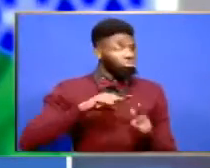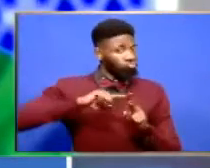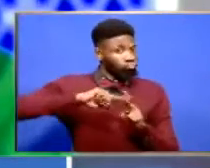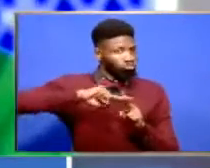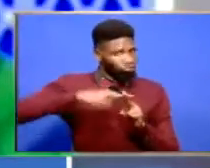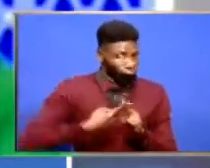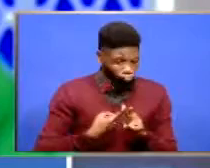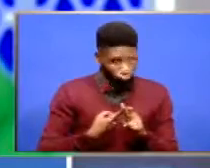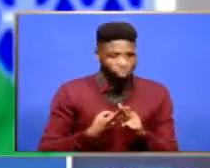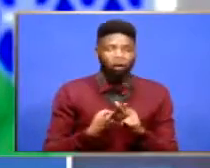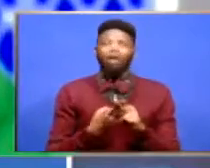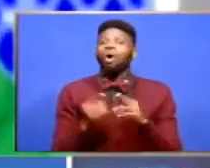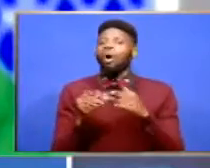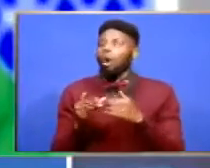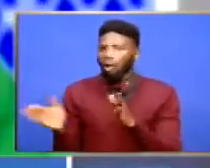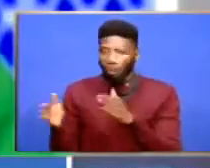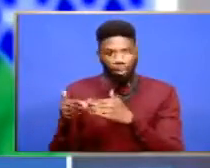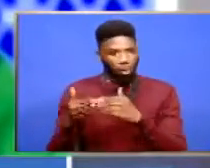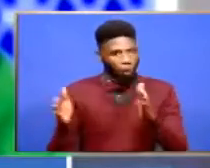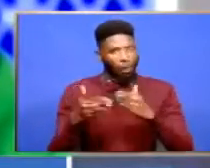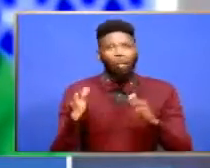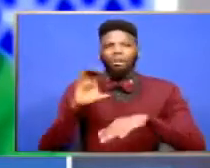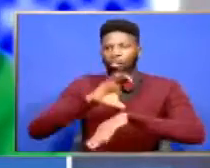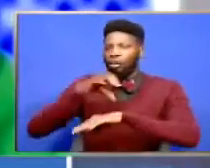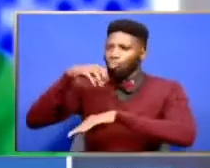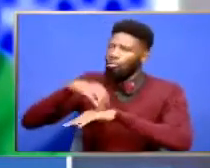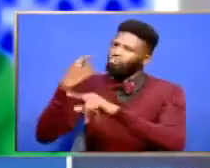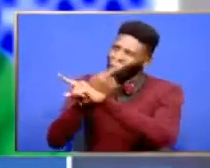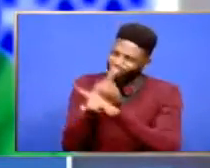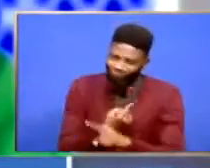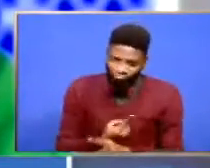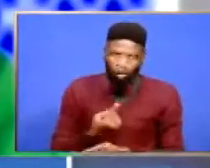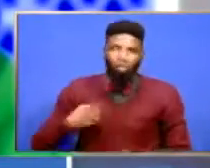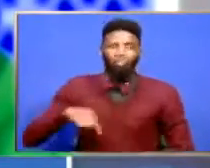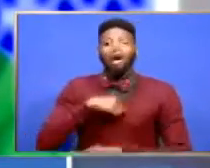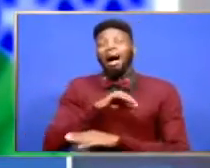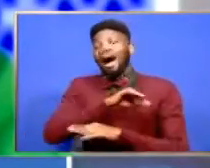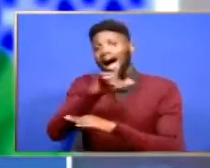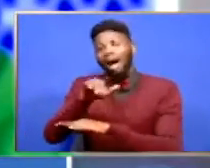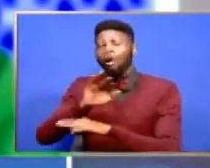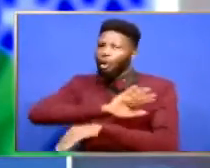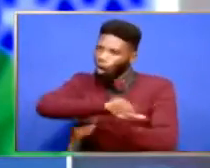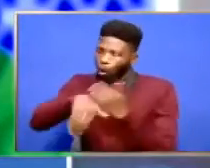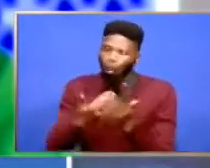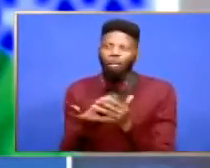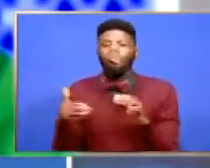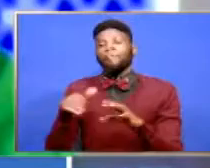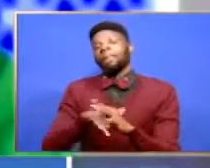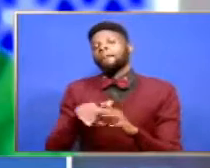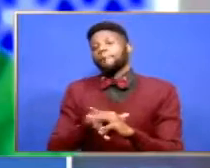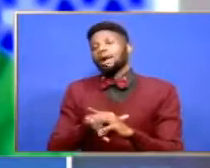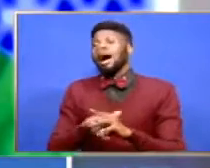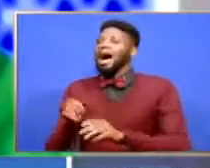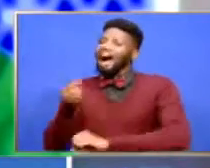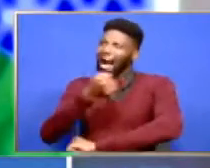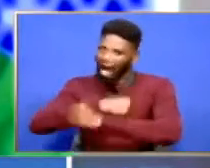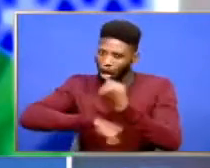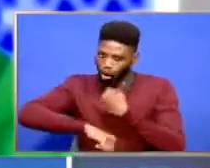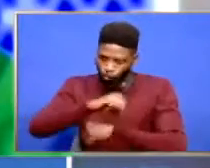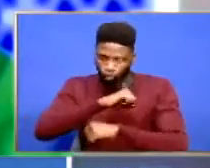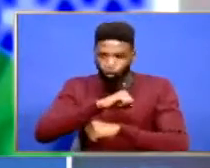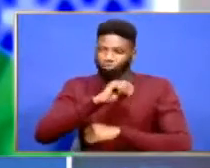the first reopening of the places of worship, we call upon all the faithful to exercise strict